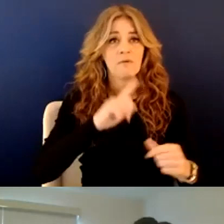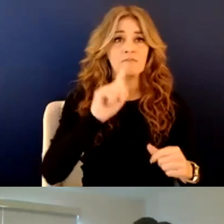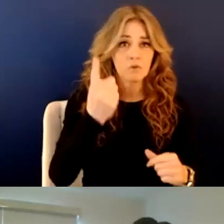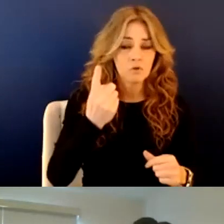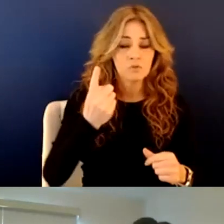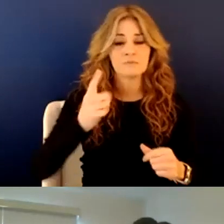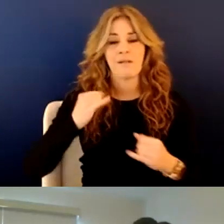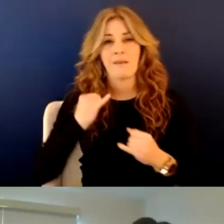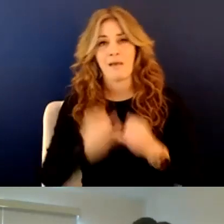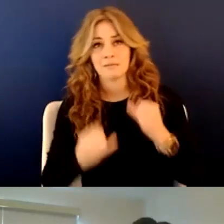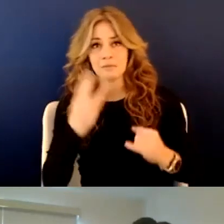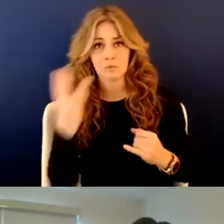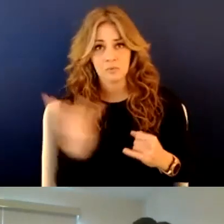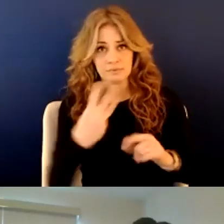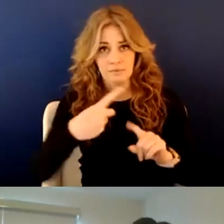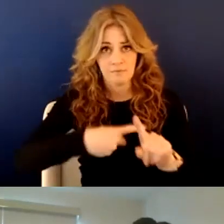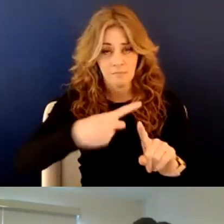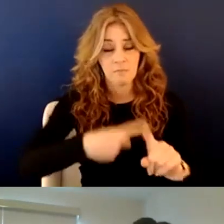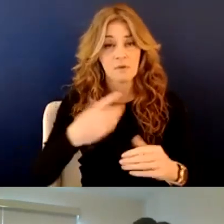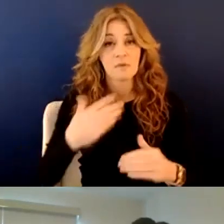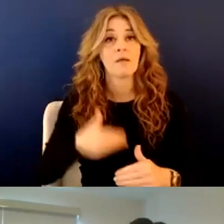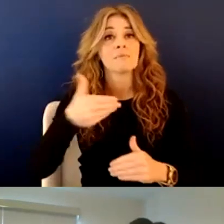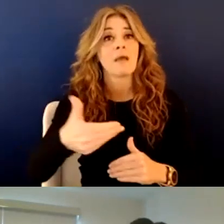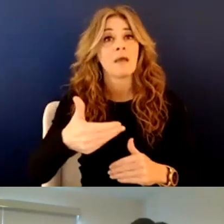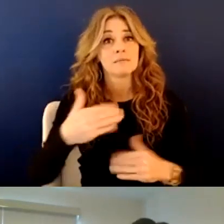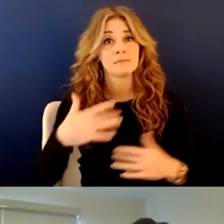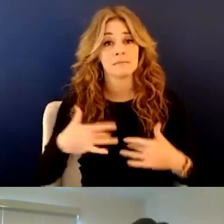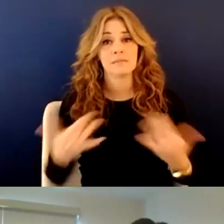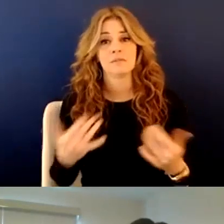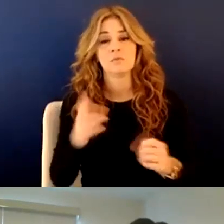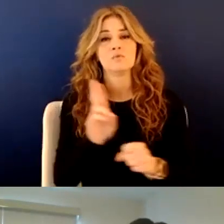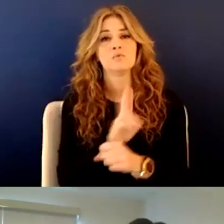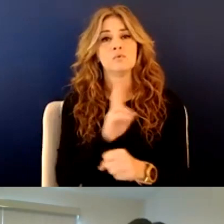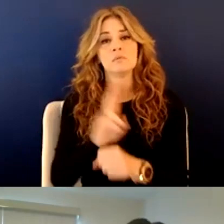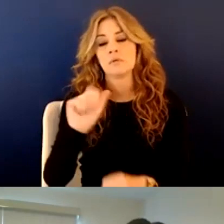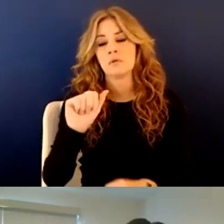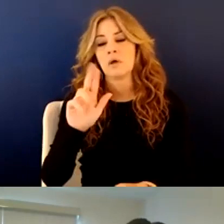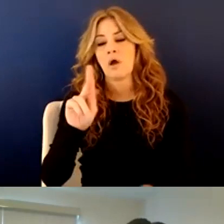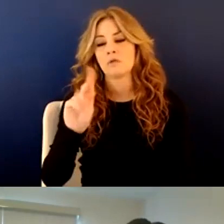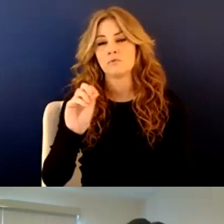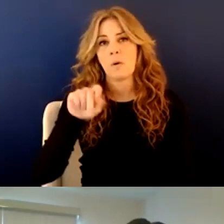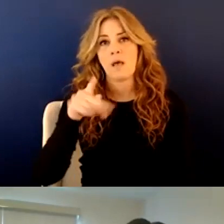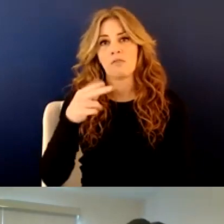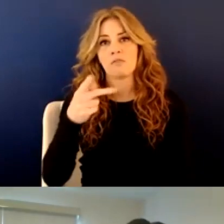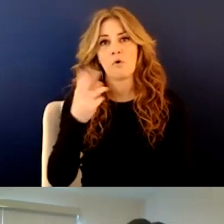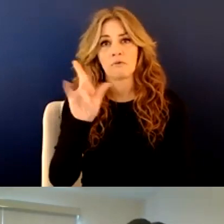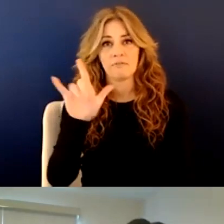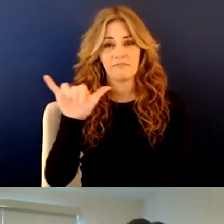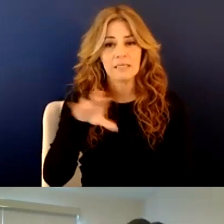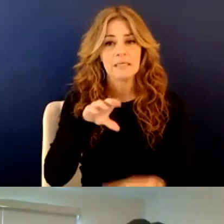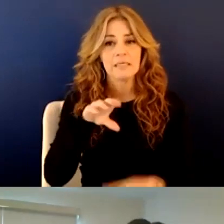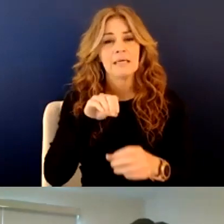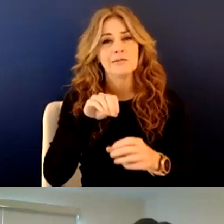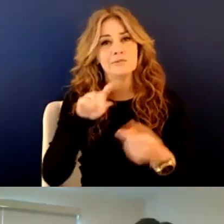month. Our next webinar, Using Autoethnography to Develop Race Cognizance in White